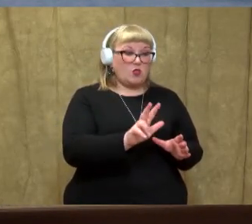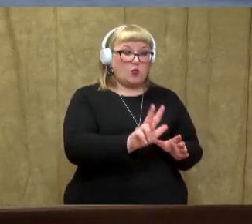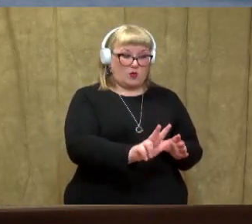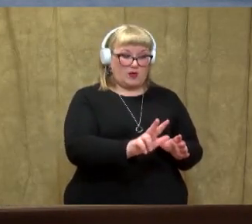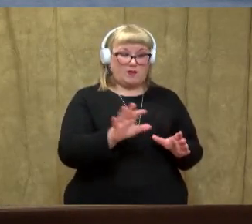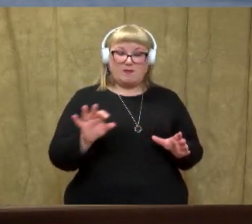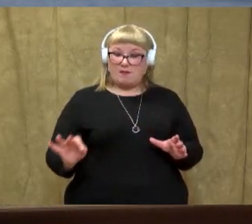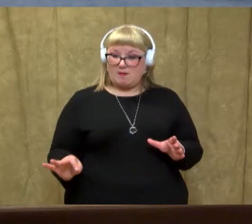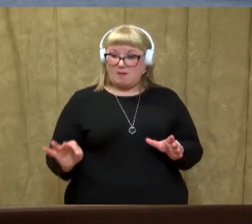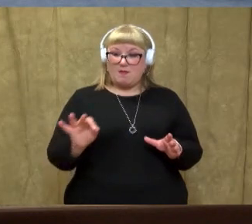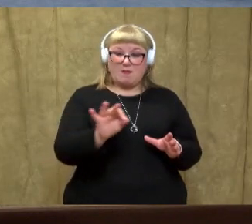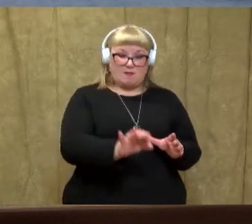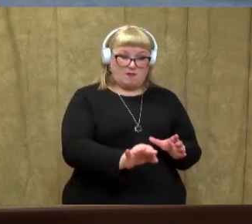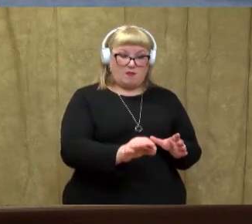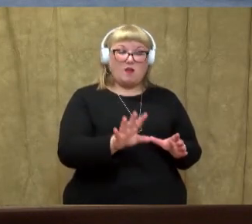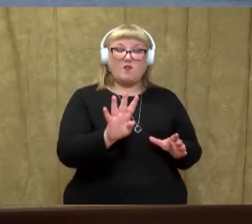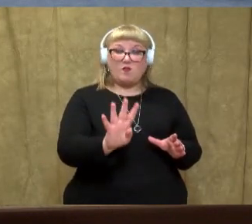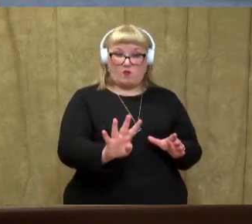3,